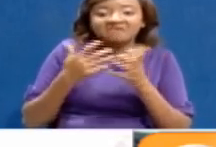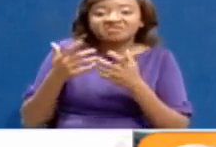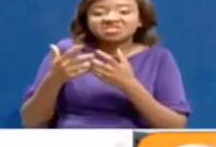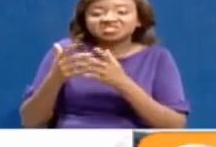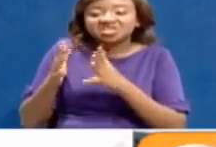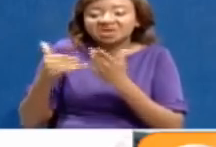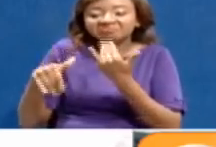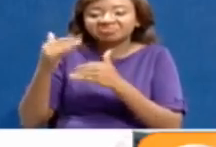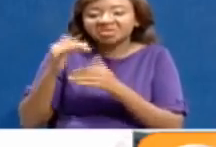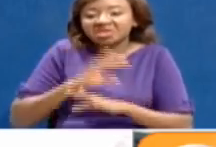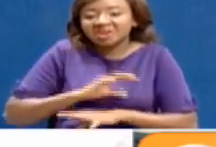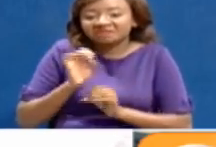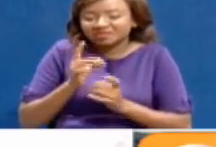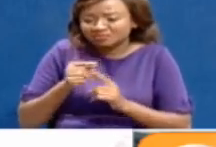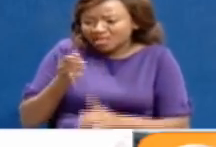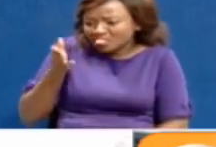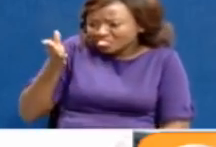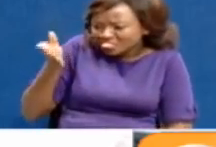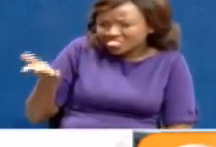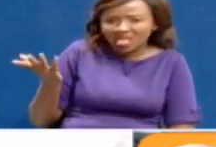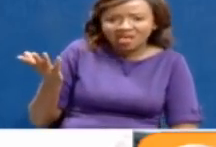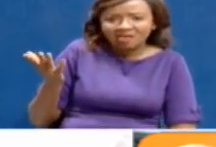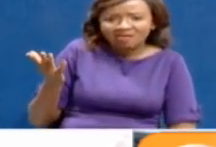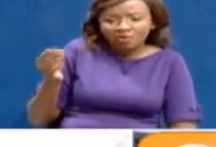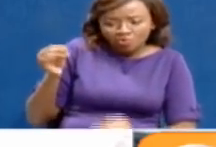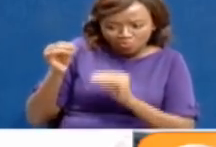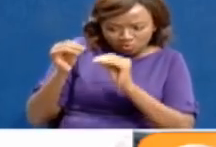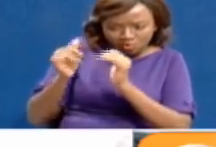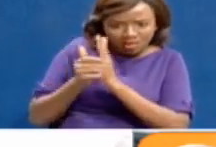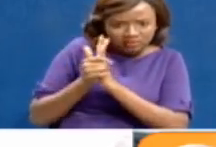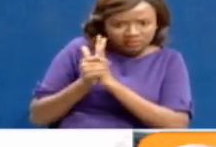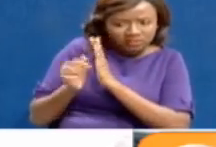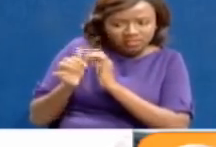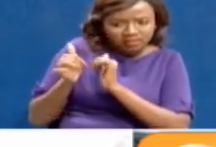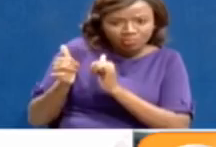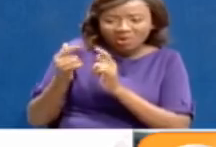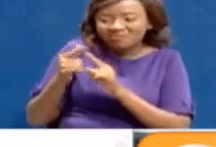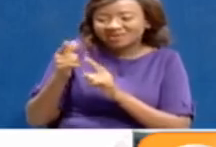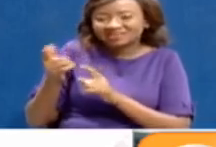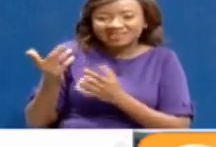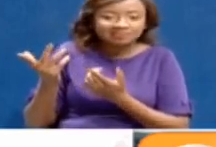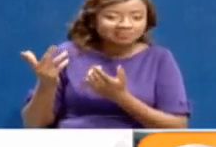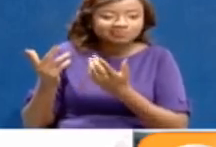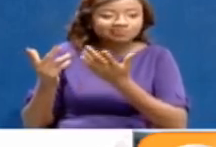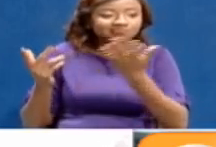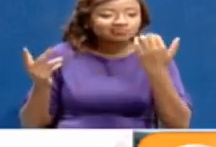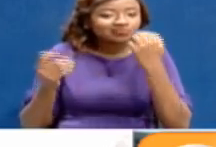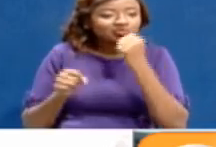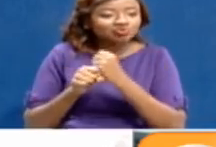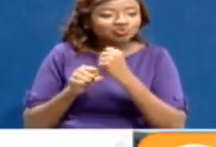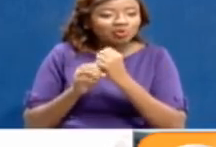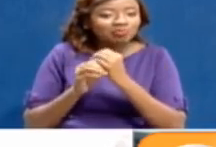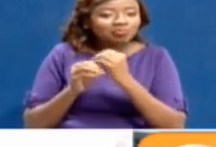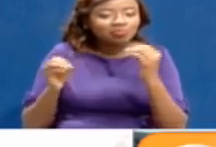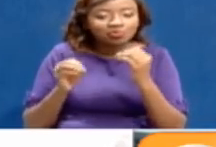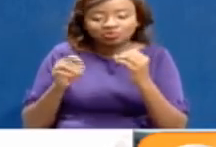So the very few that we have, which are inadequate for the vision that we have, are too many for the number of jobs currently present. So you find